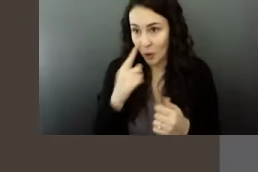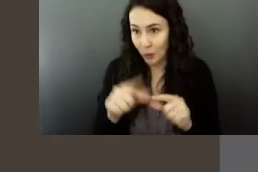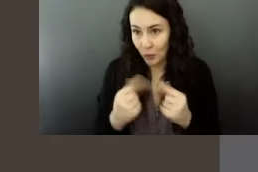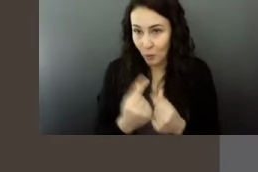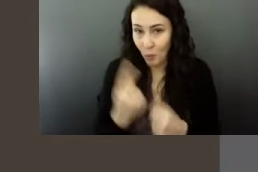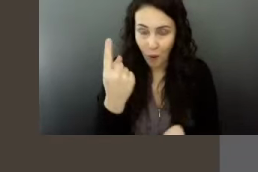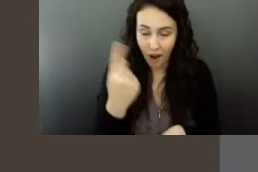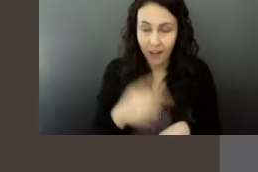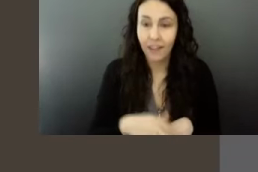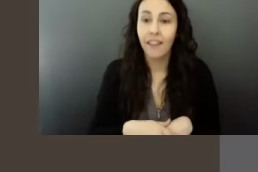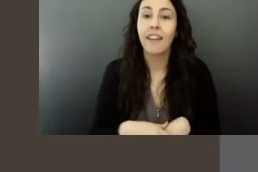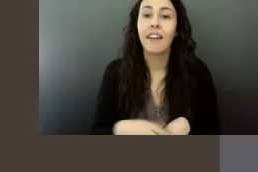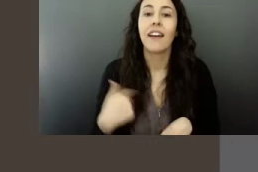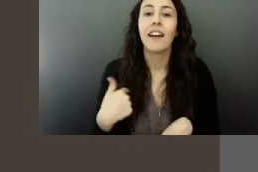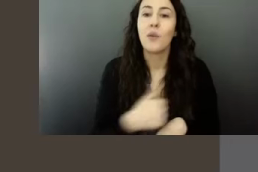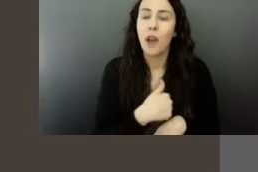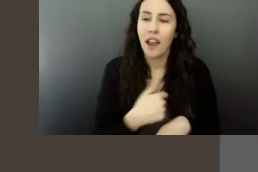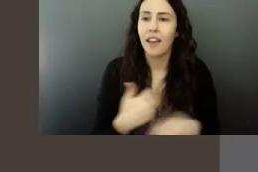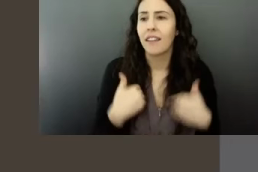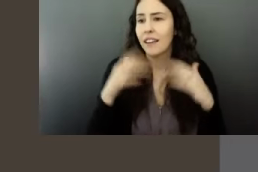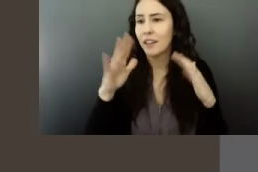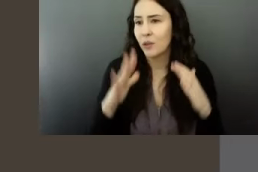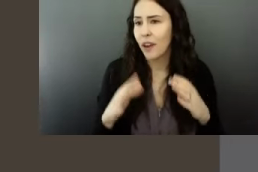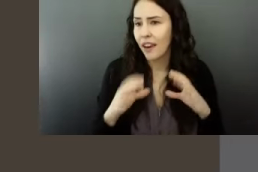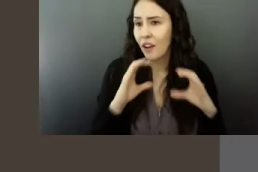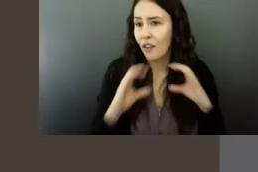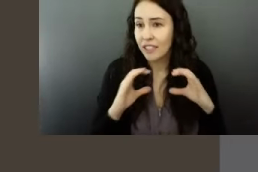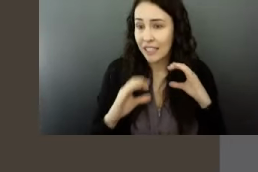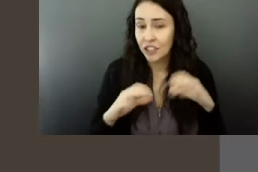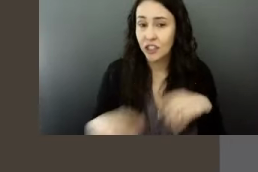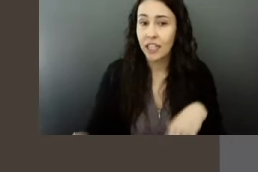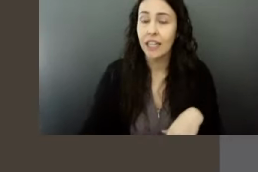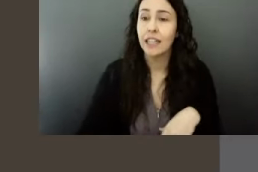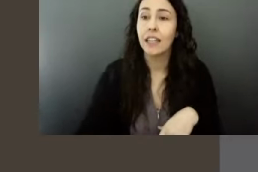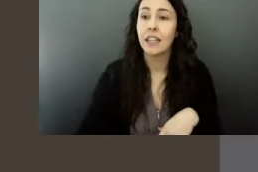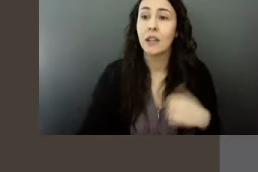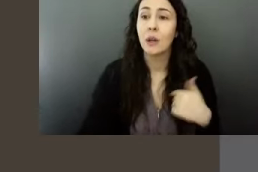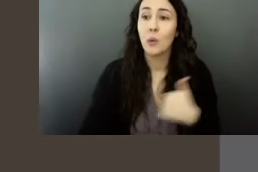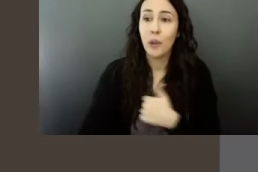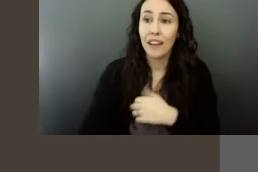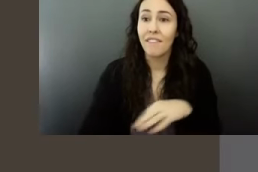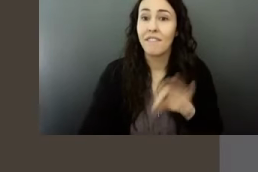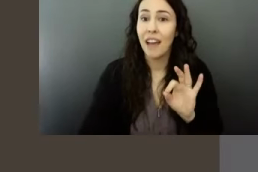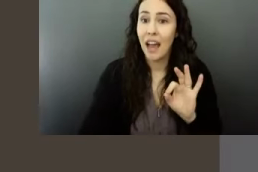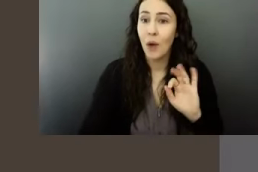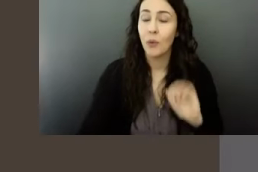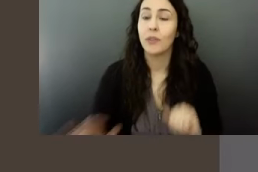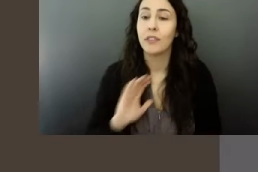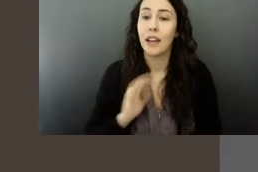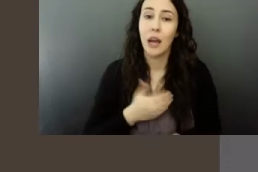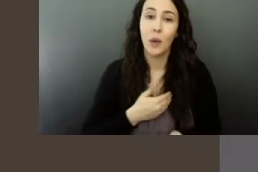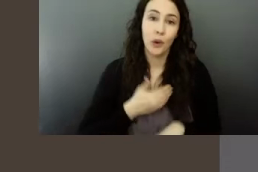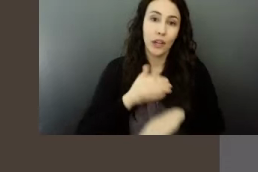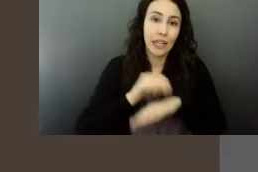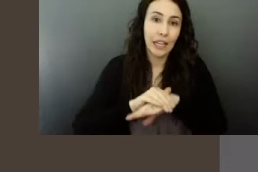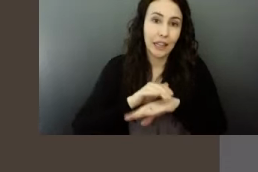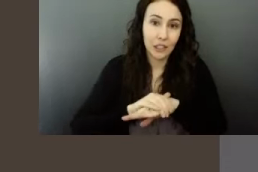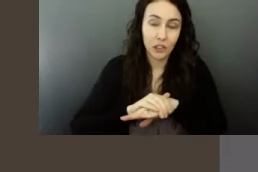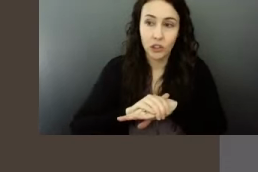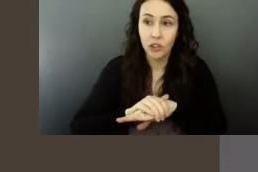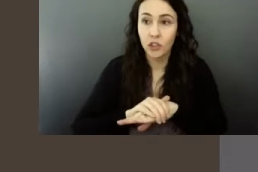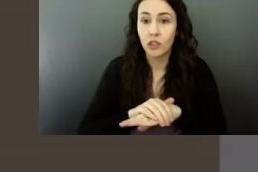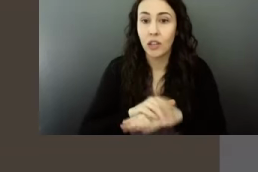and we had a really great conversation. And we found our English assignment to